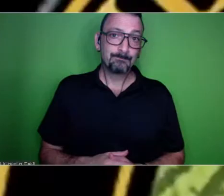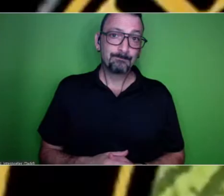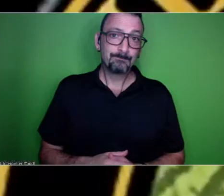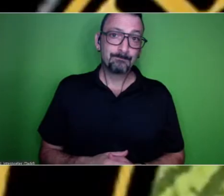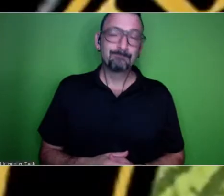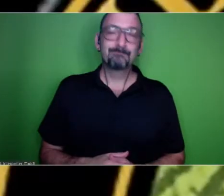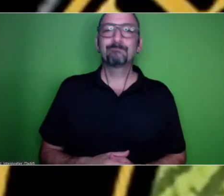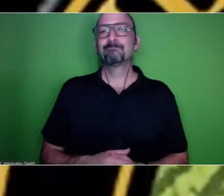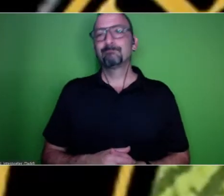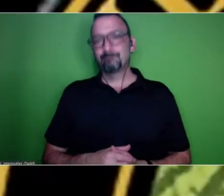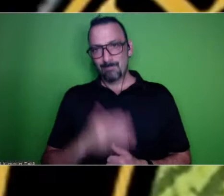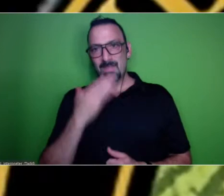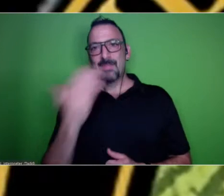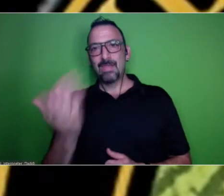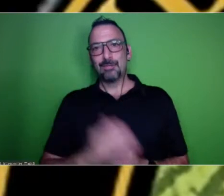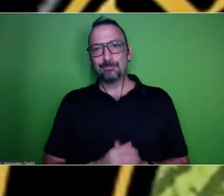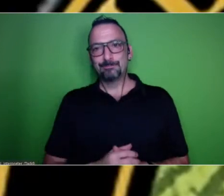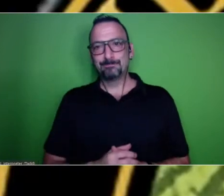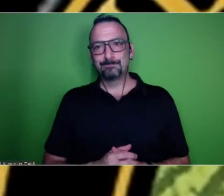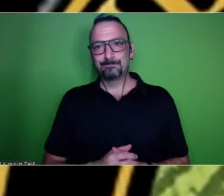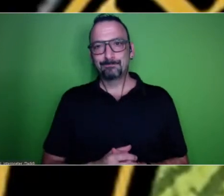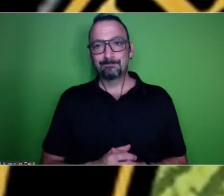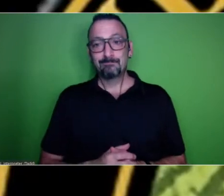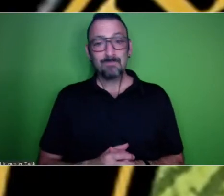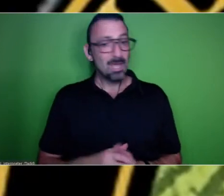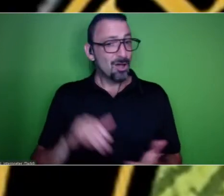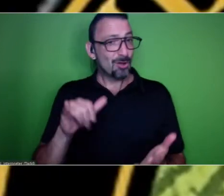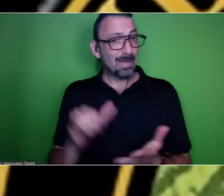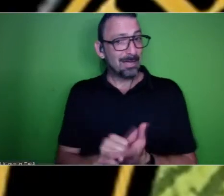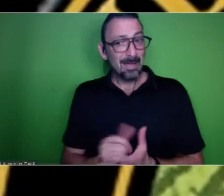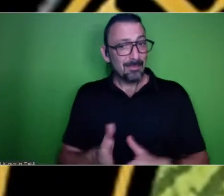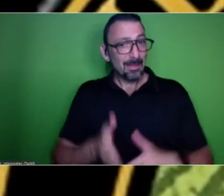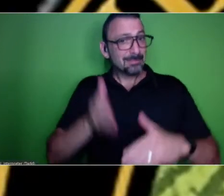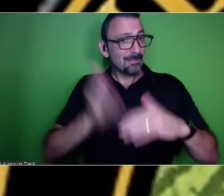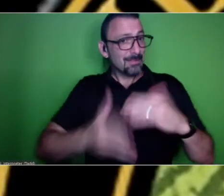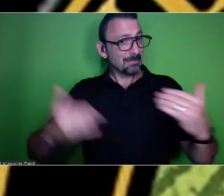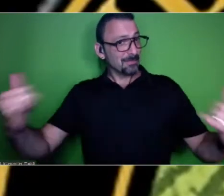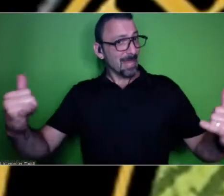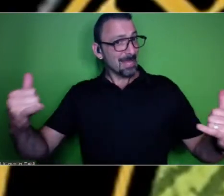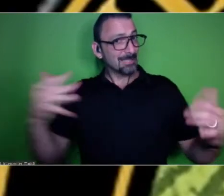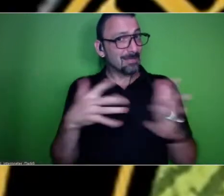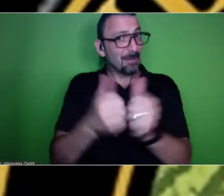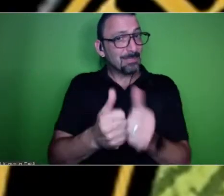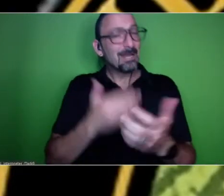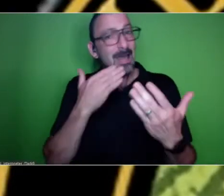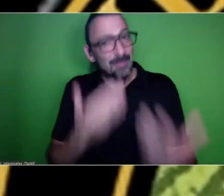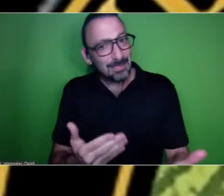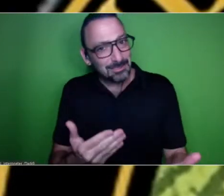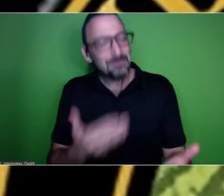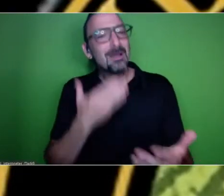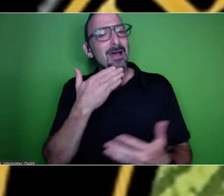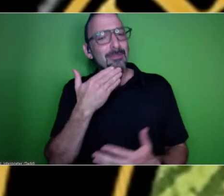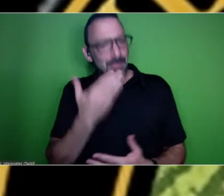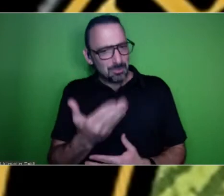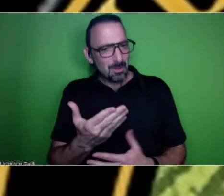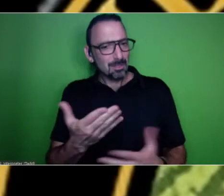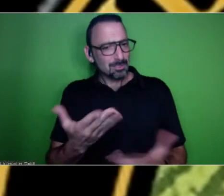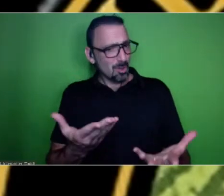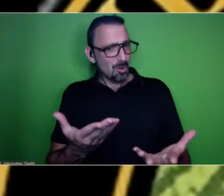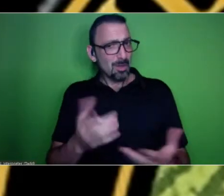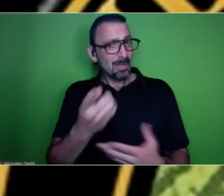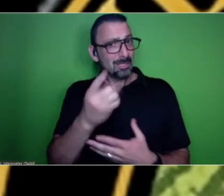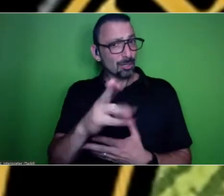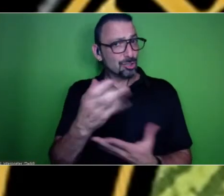Thank you. That sums up today's COVID-19 update. Thank you for joining us. I'd like to give Dr. Coren an opportunity to give his concluding comments.